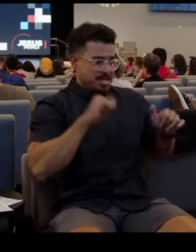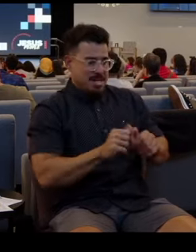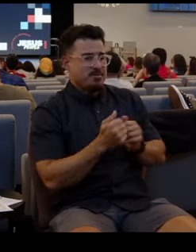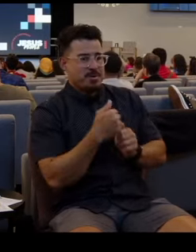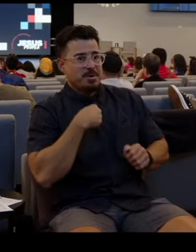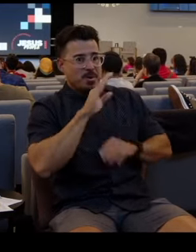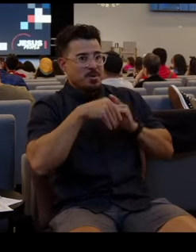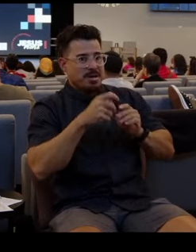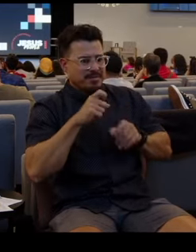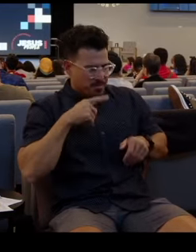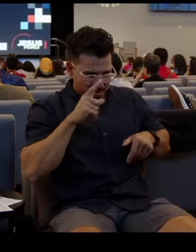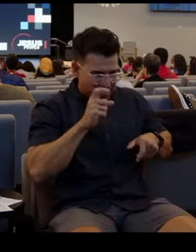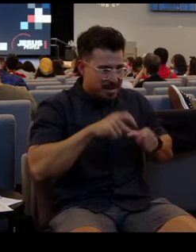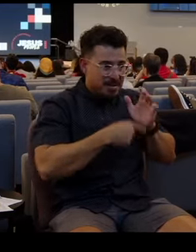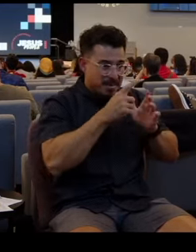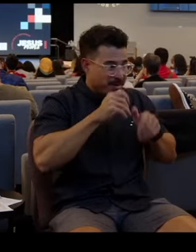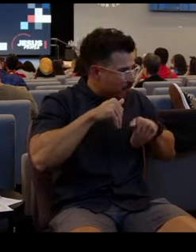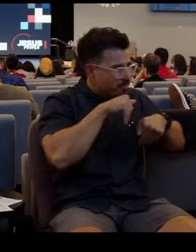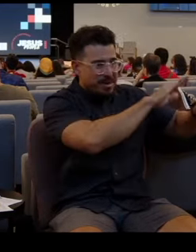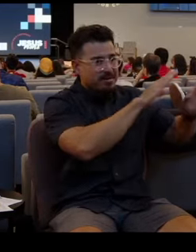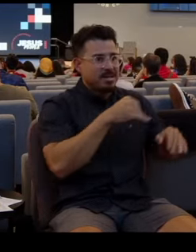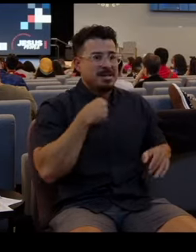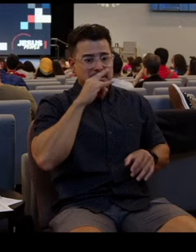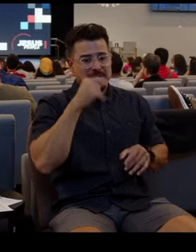have my girlfriend upstairs, man, why go anywhere?